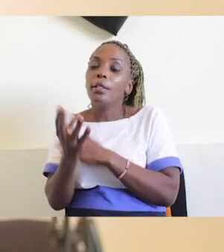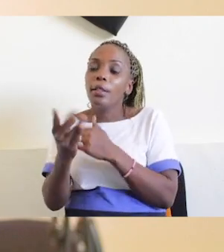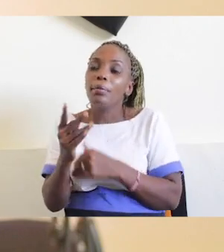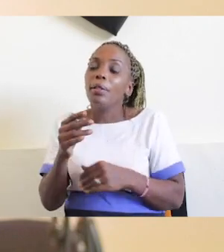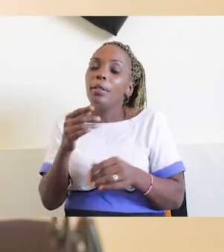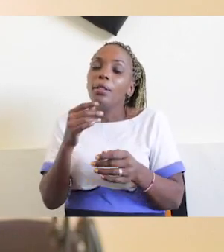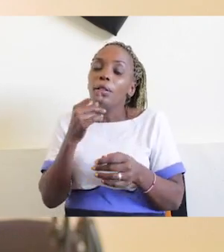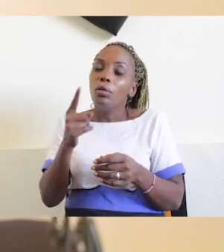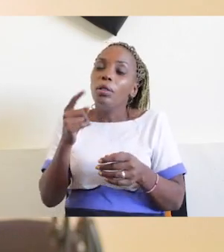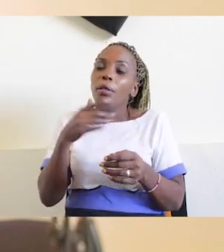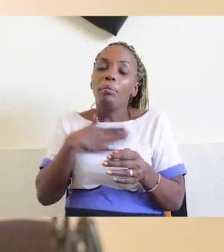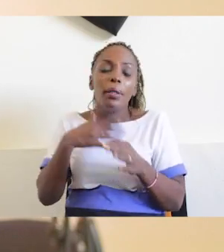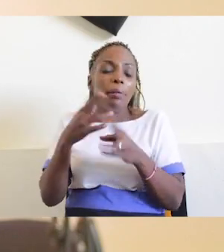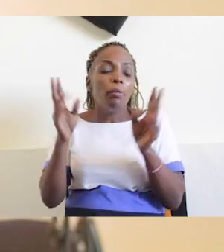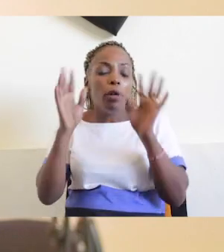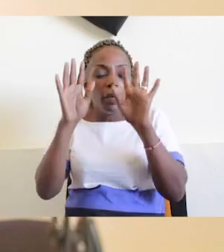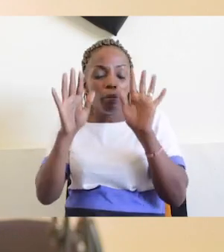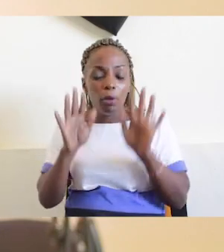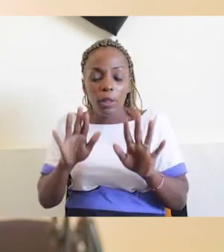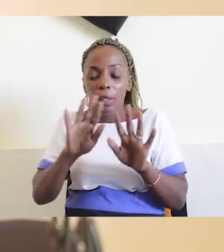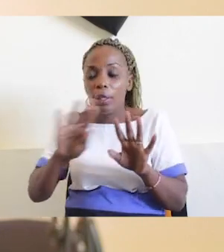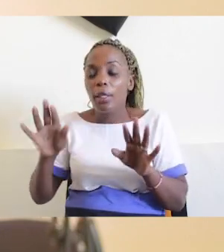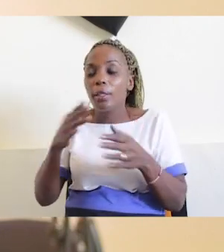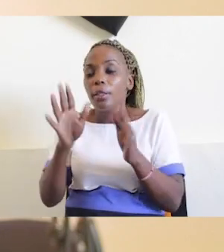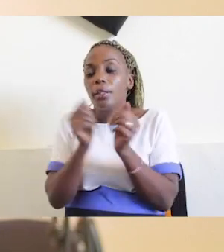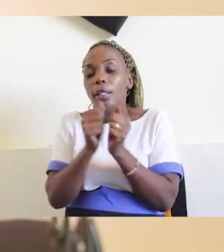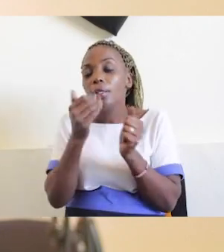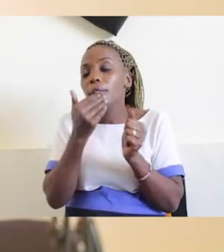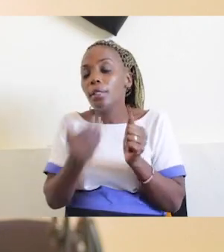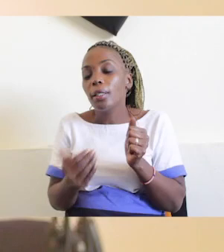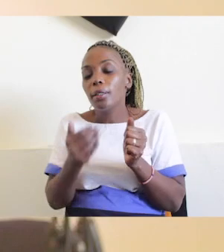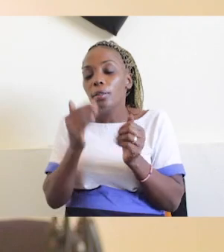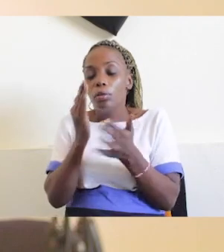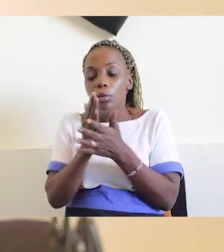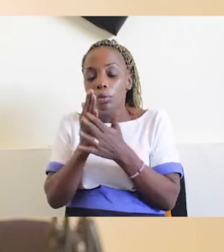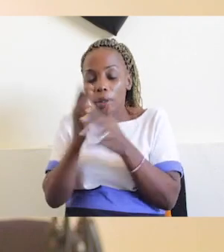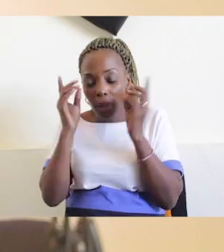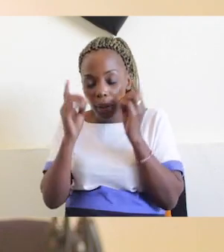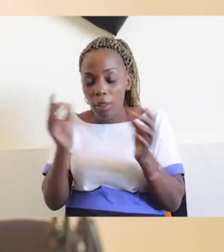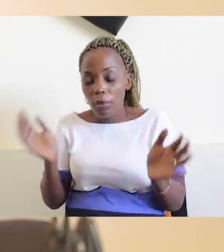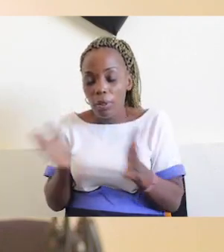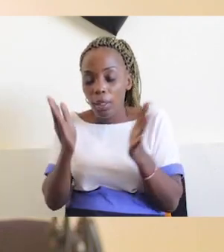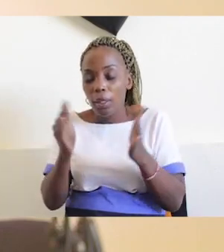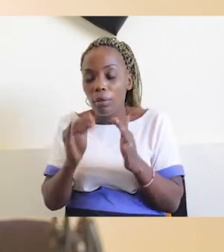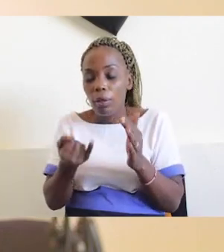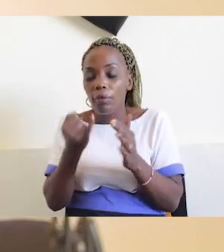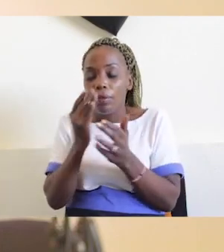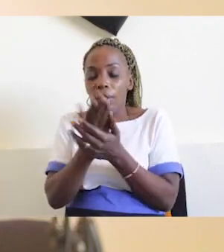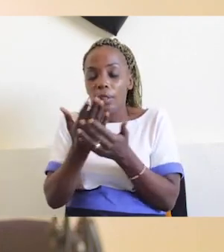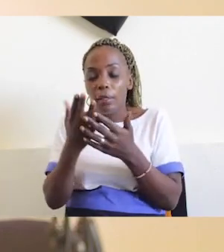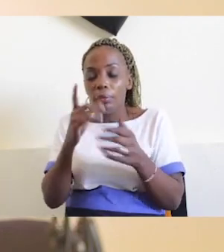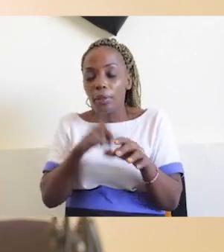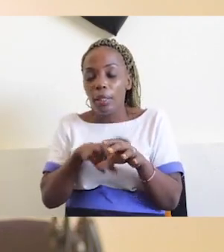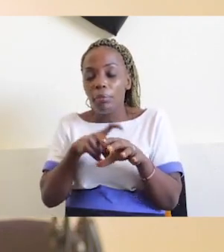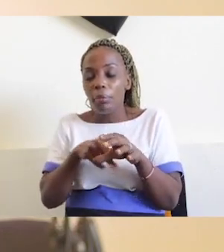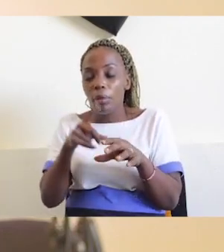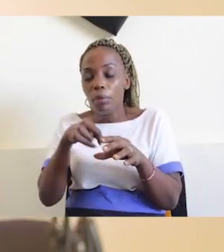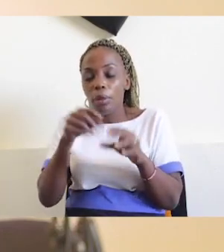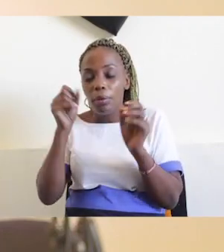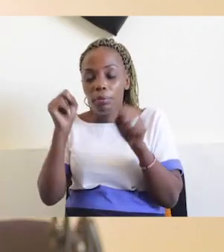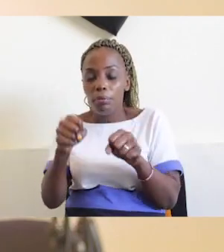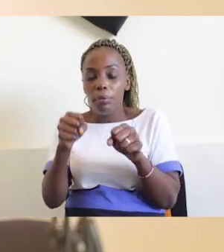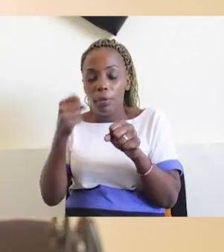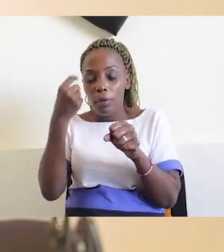more important to you than 10 sons." You know, he sought to encourage his wife. And sometimes we may